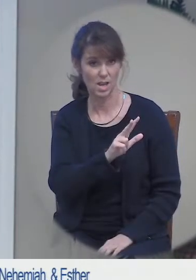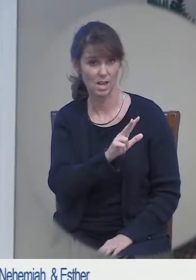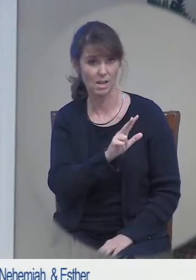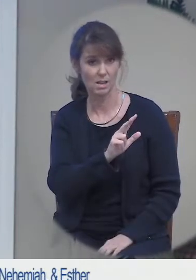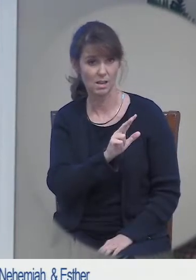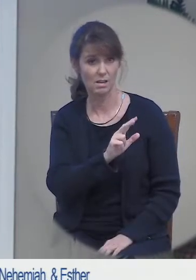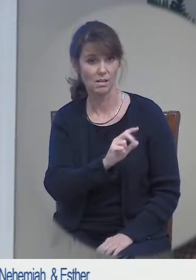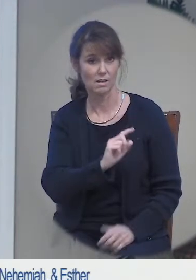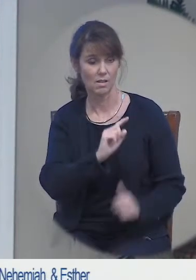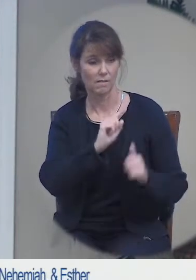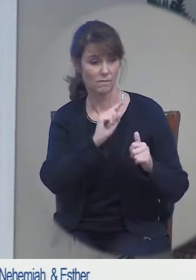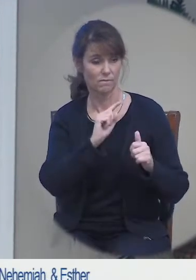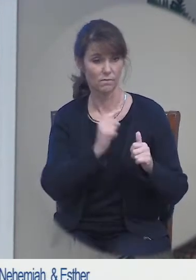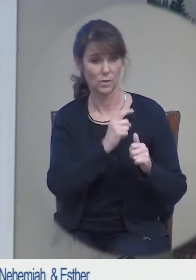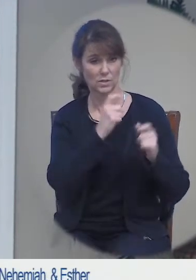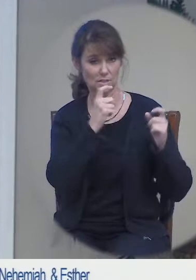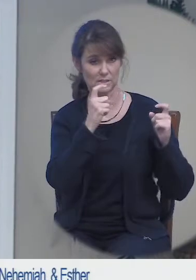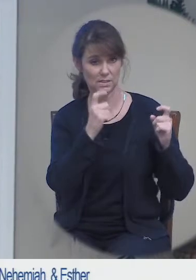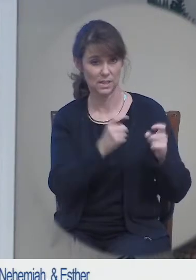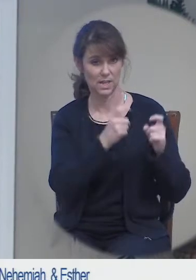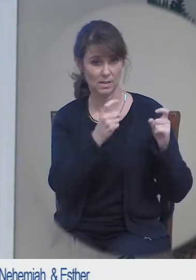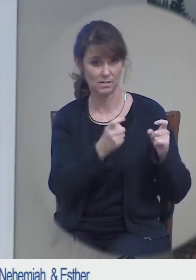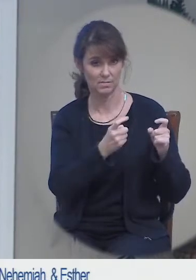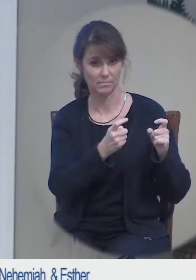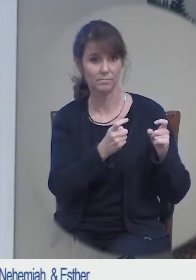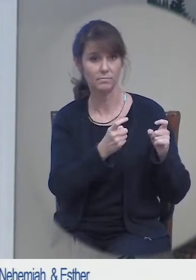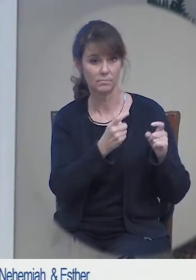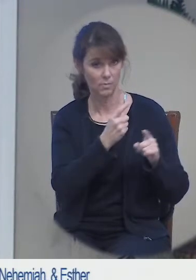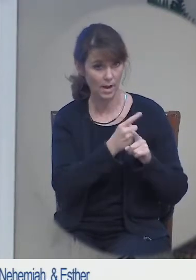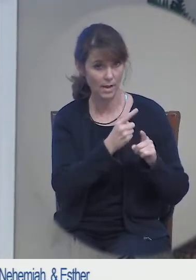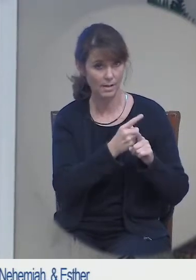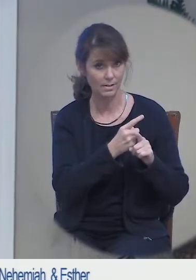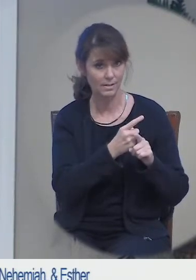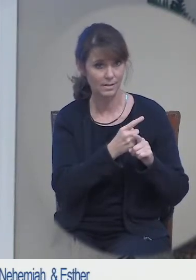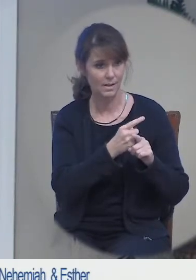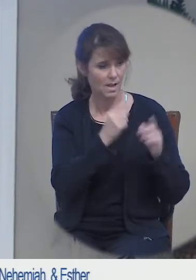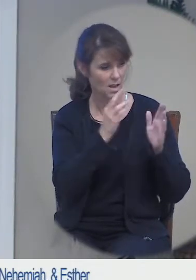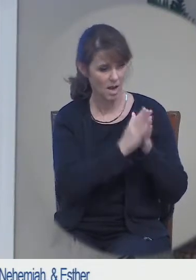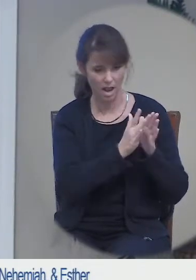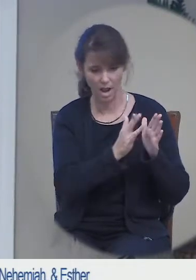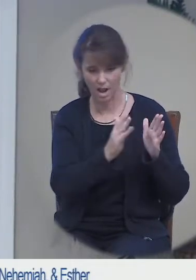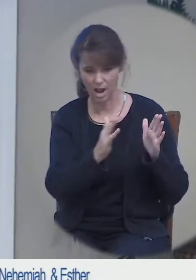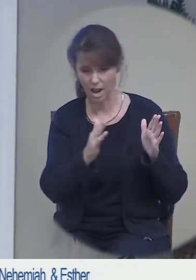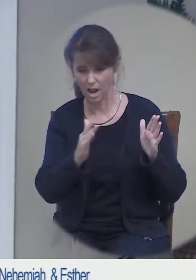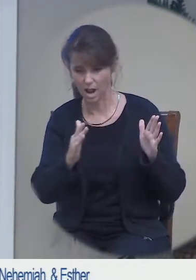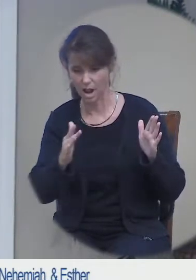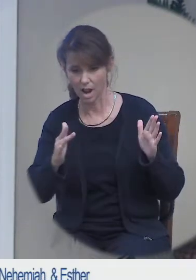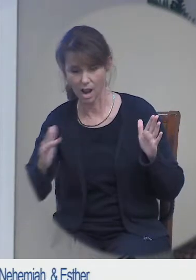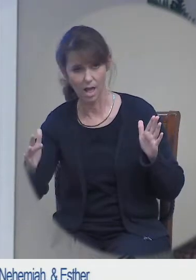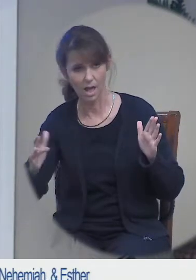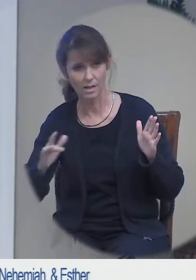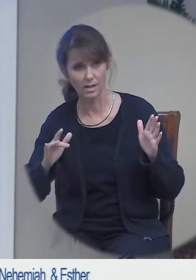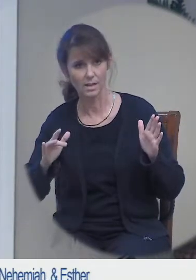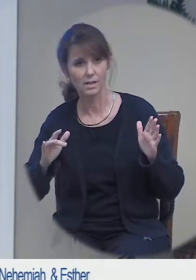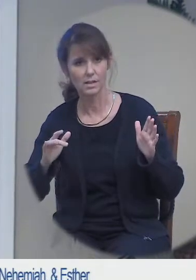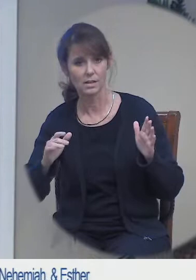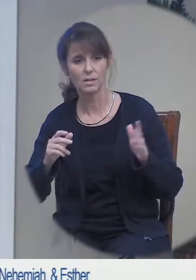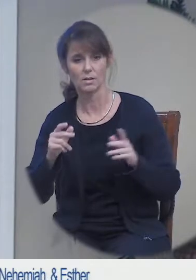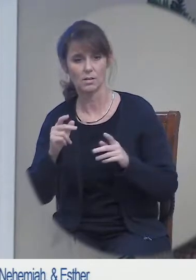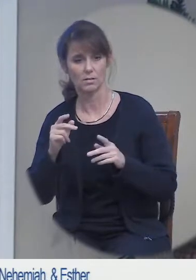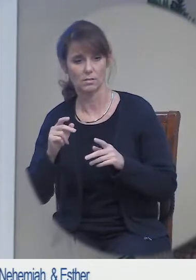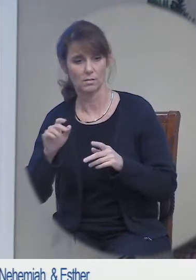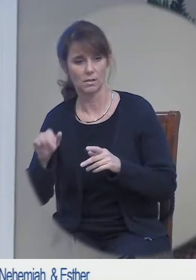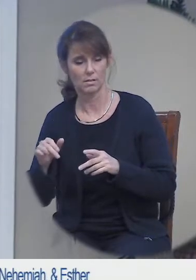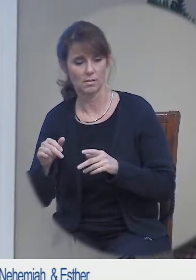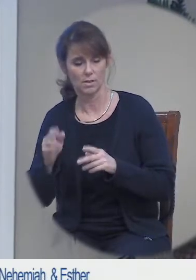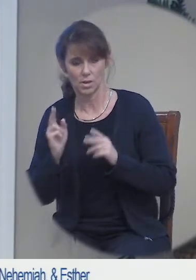like is perpetrated amongst humanity is the fact of how much humans take advantage of one another. And here we